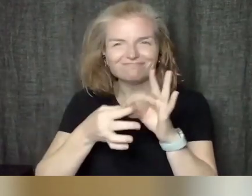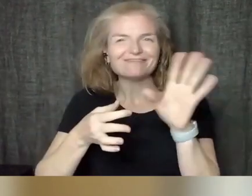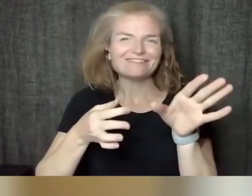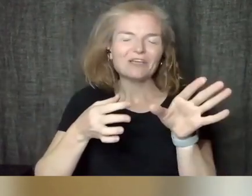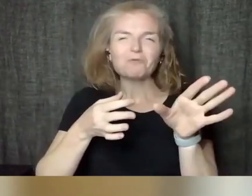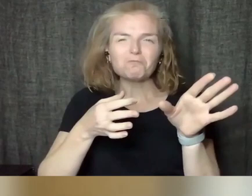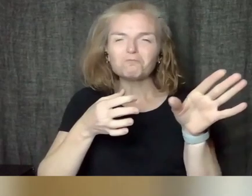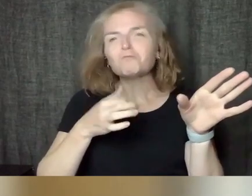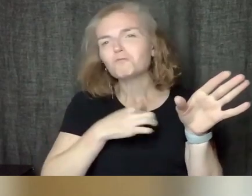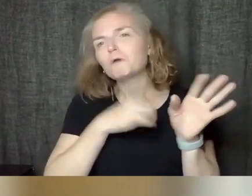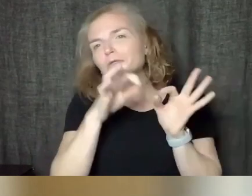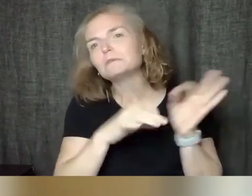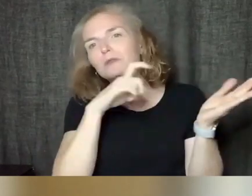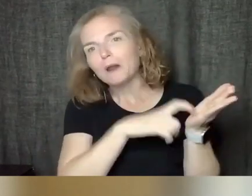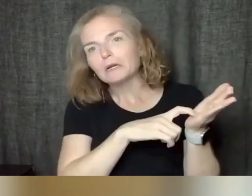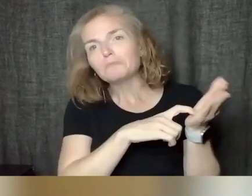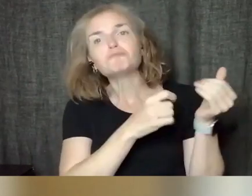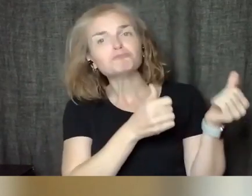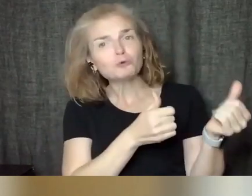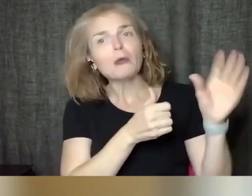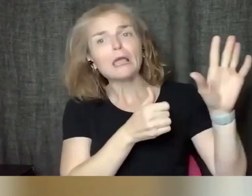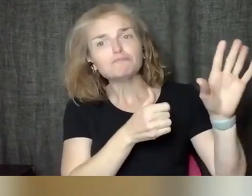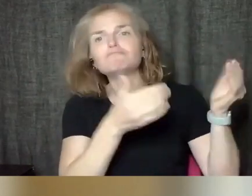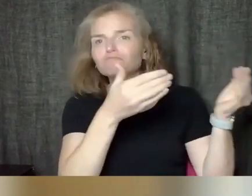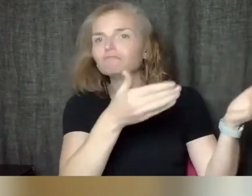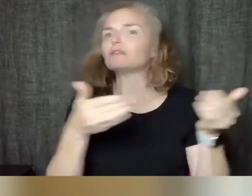and then just continue with our practice.